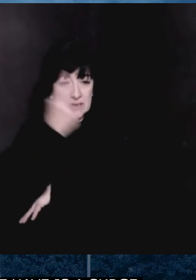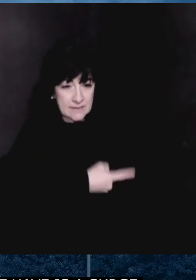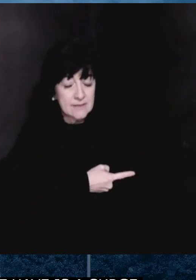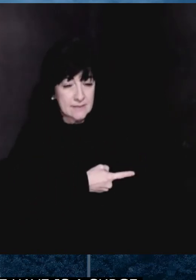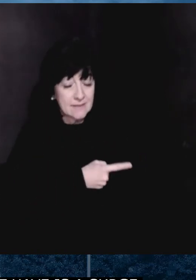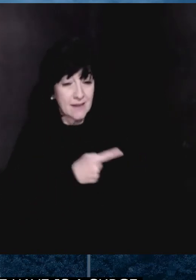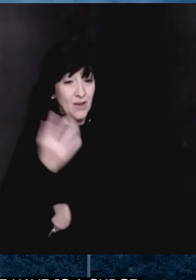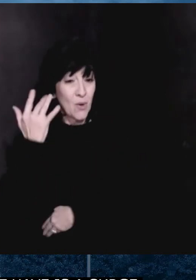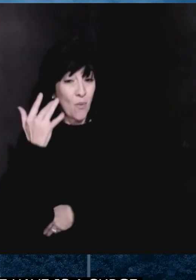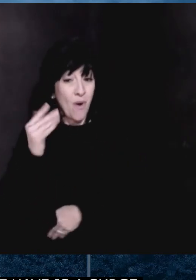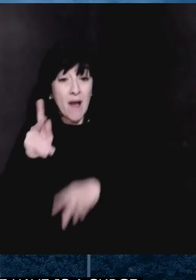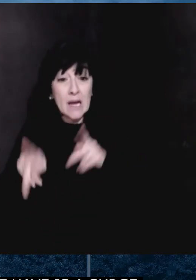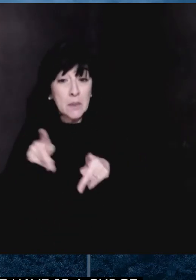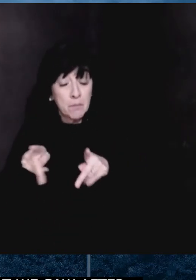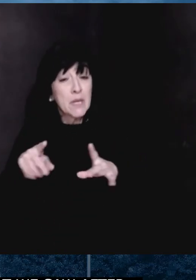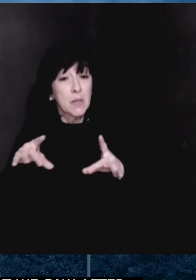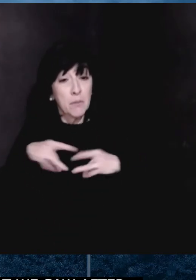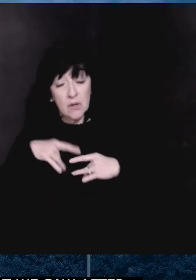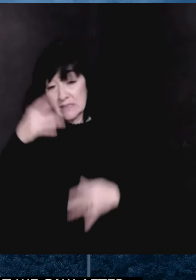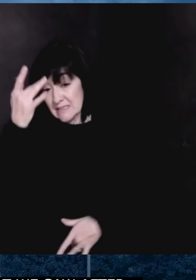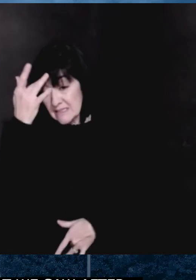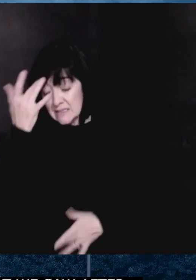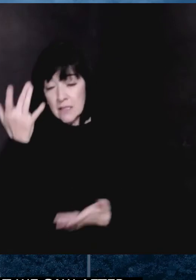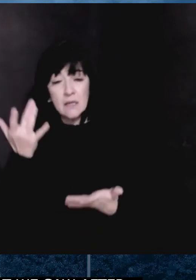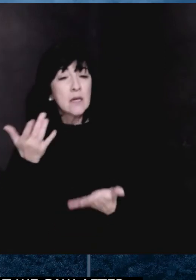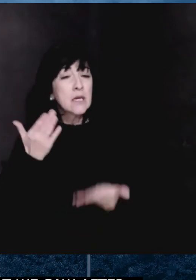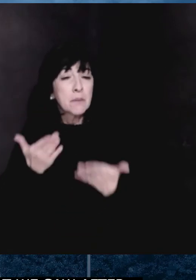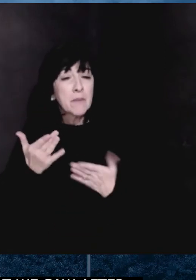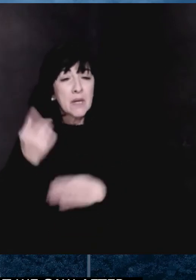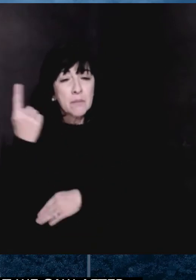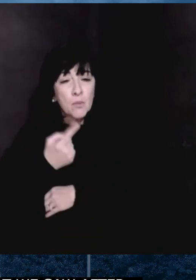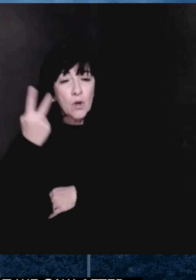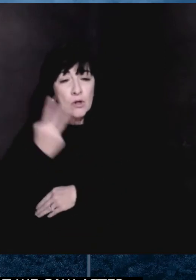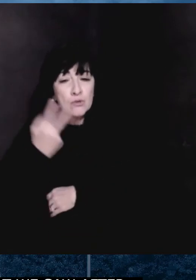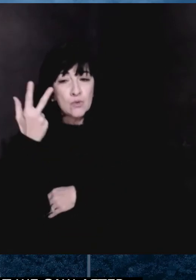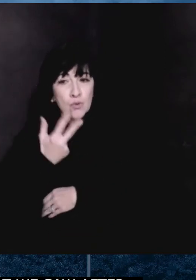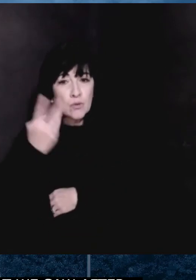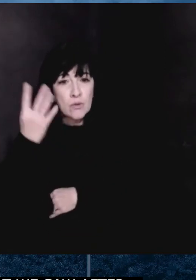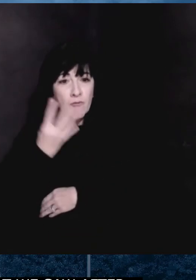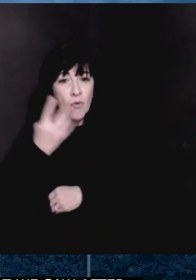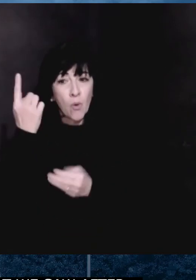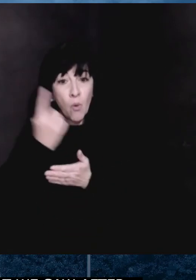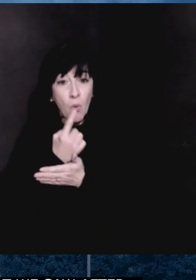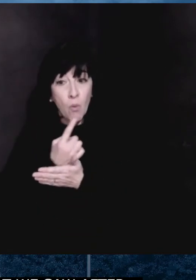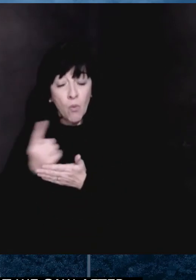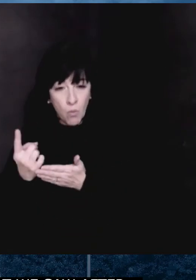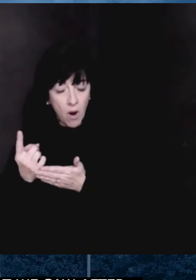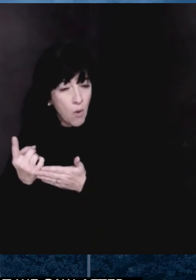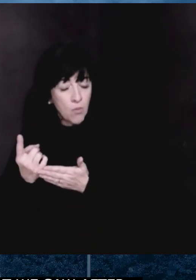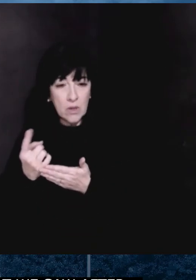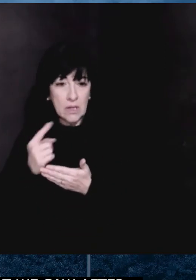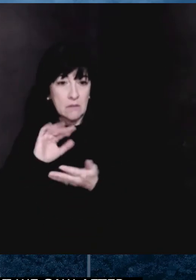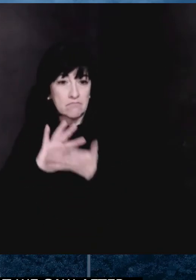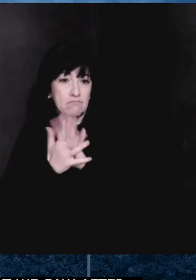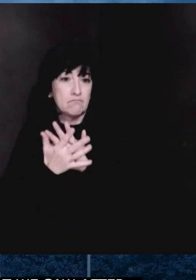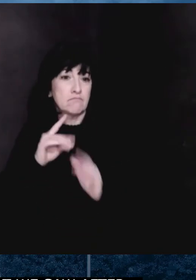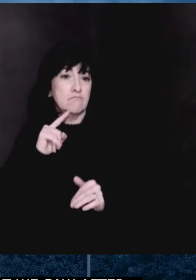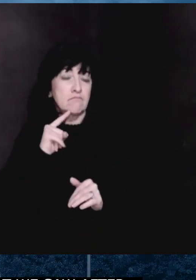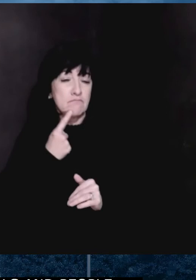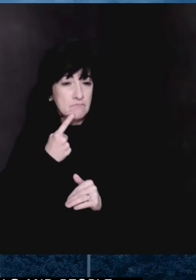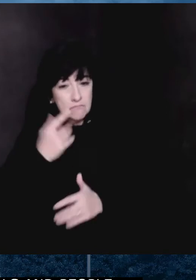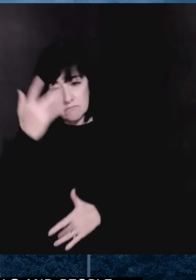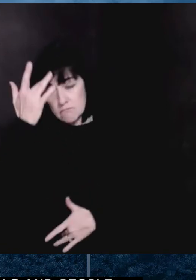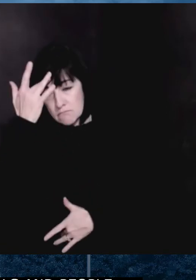need hospitalization may be less than that time or a little bit more than that time. So there is kind of a range as I understand it.